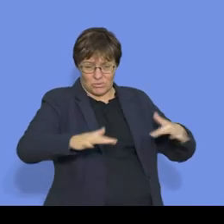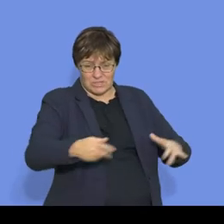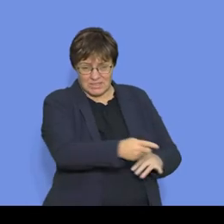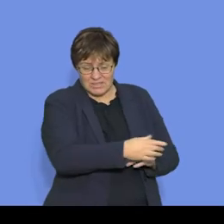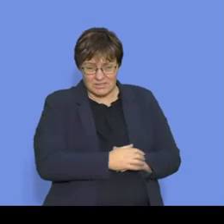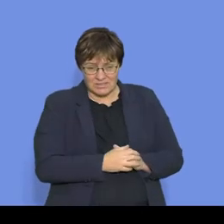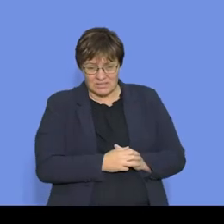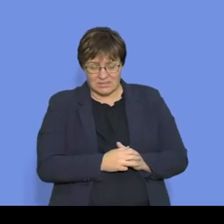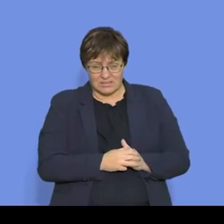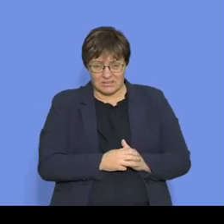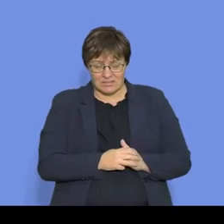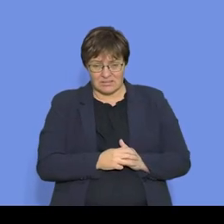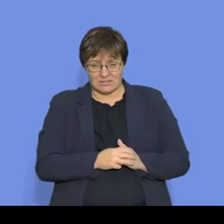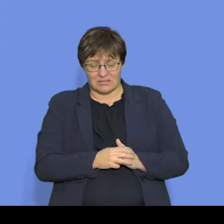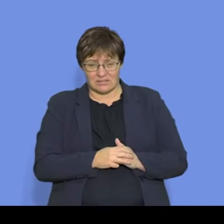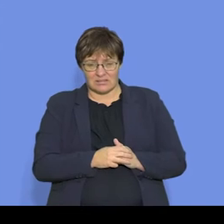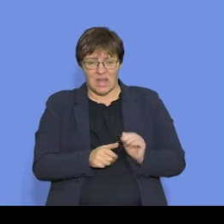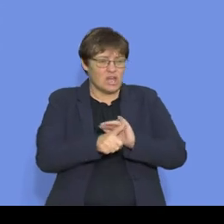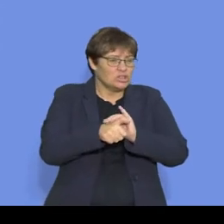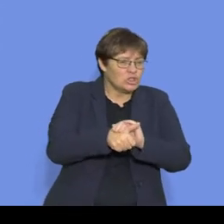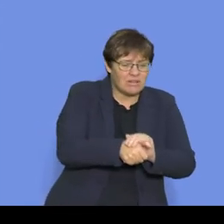happens to plastic that ends up in the ocean.